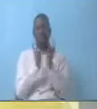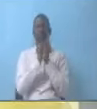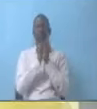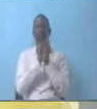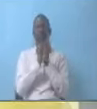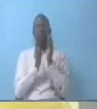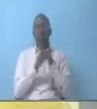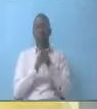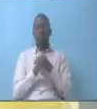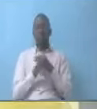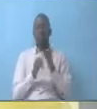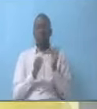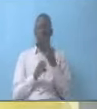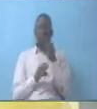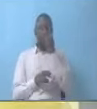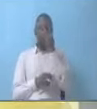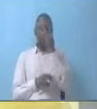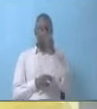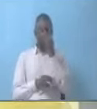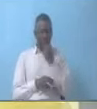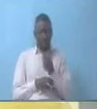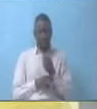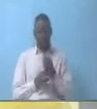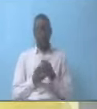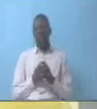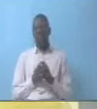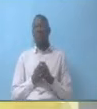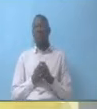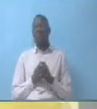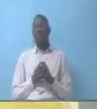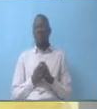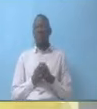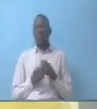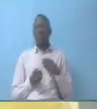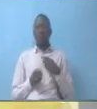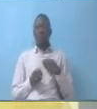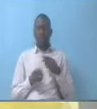Mama Mbai and I left Banjul on Saturday morning, 27 January